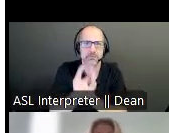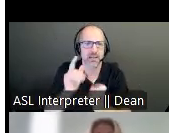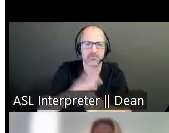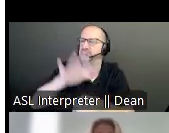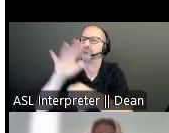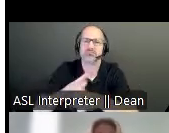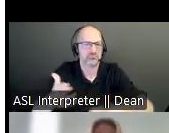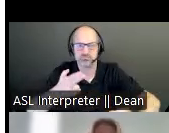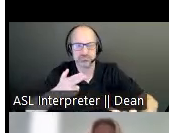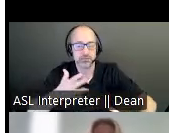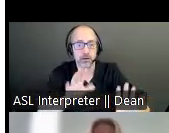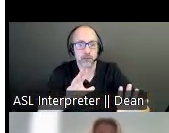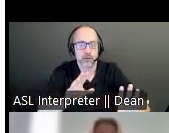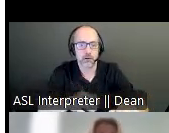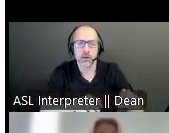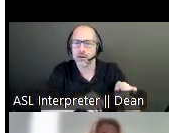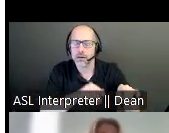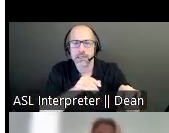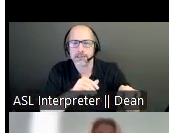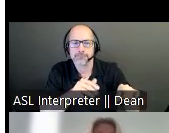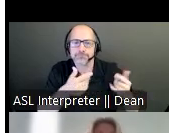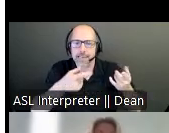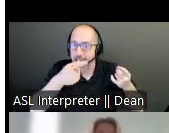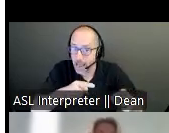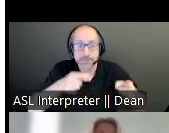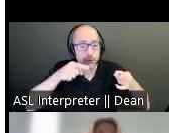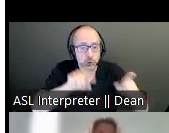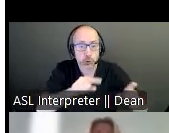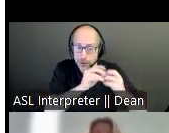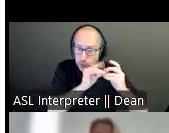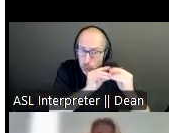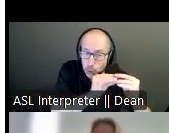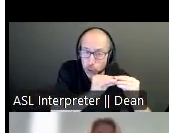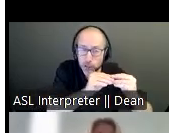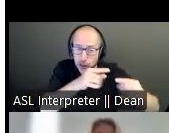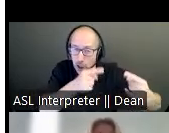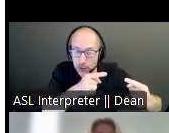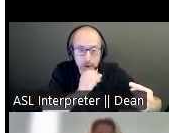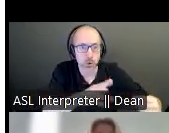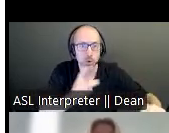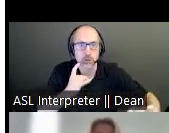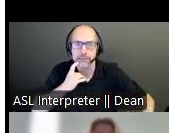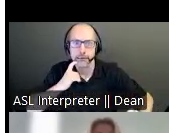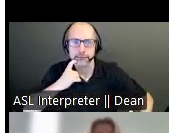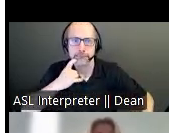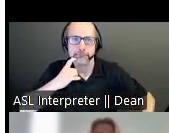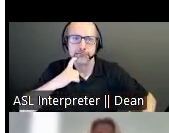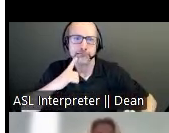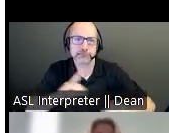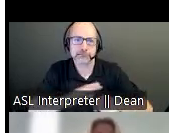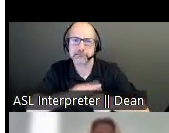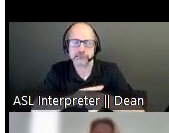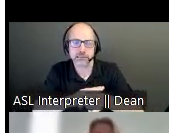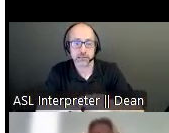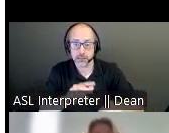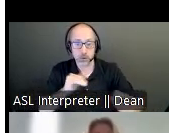IPV homicides occur during a quarrel, an argument, or a fit of jealousy. So having them